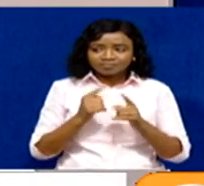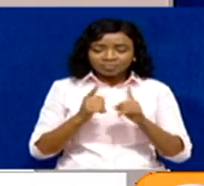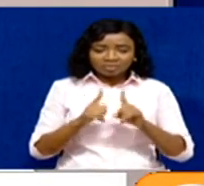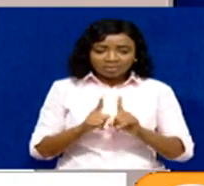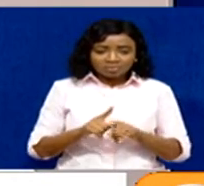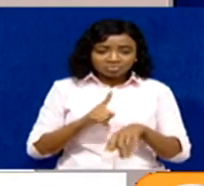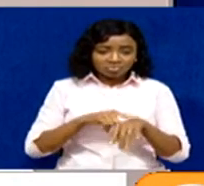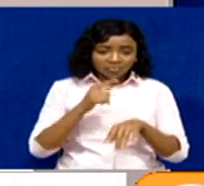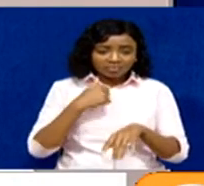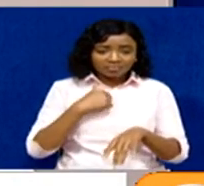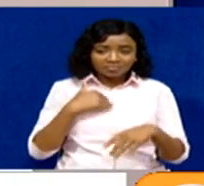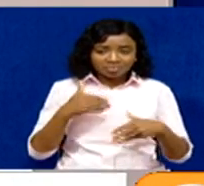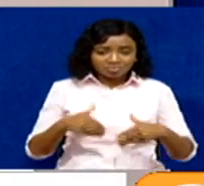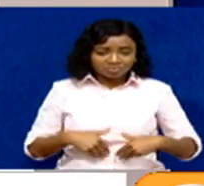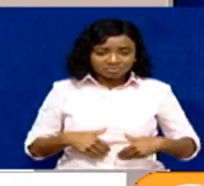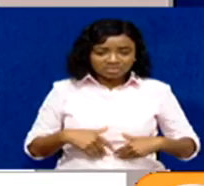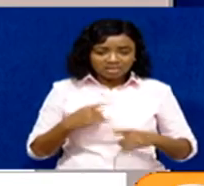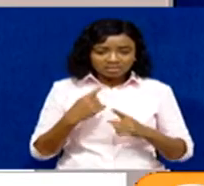young,